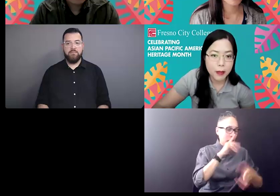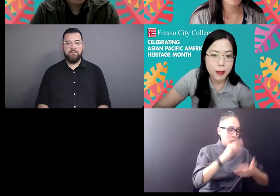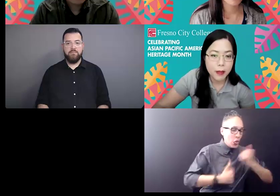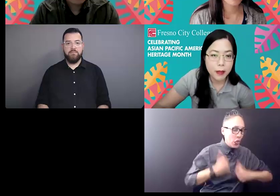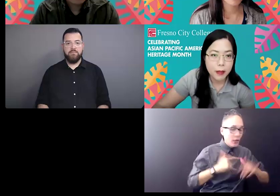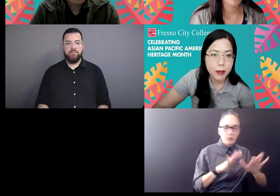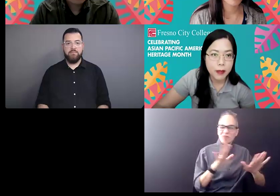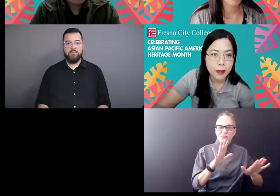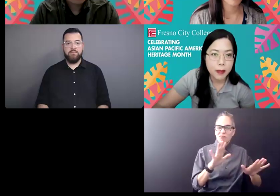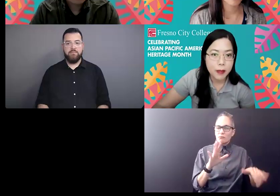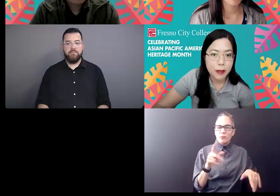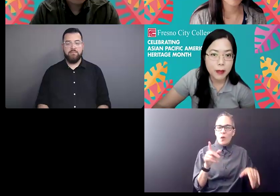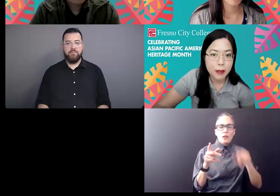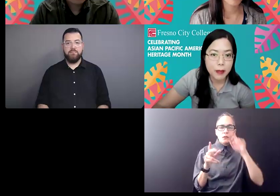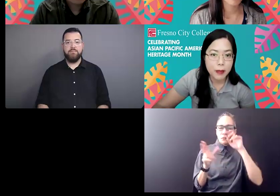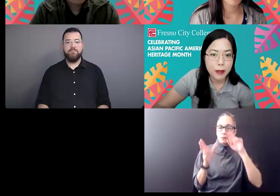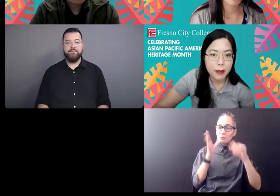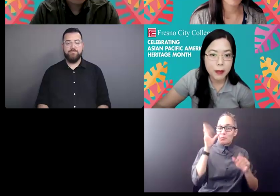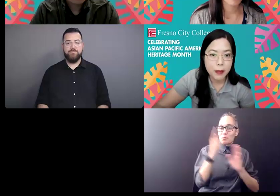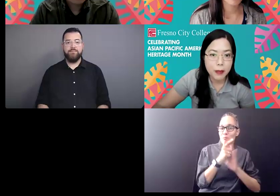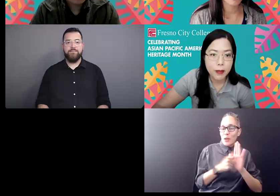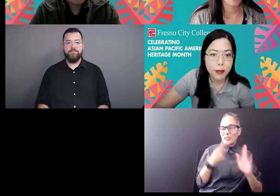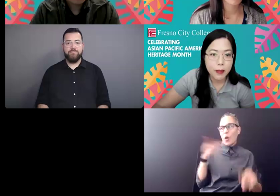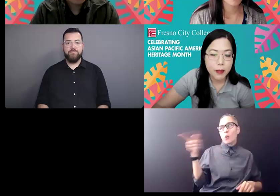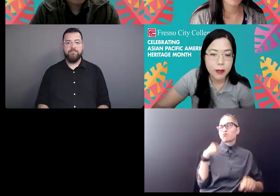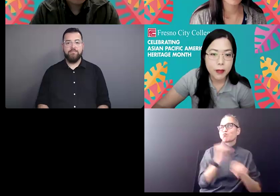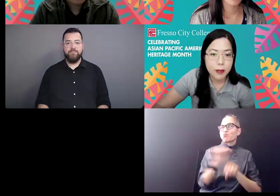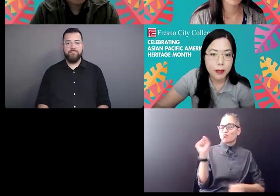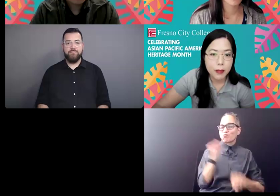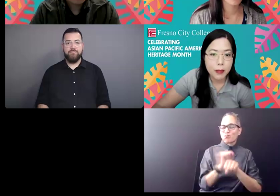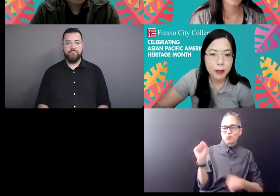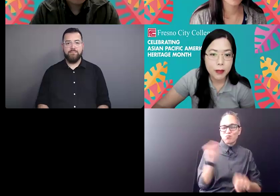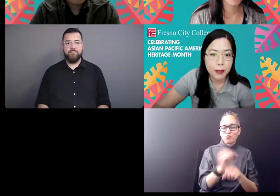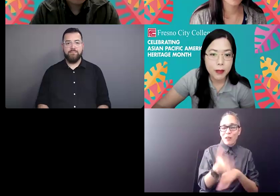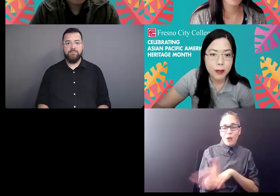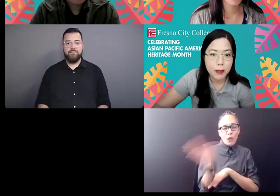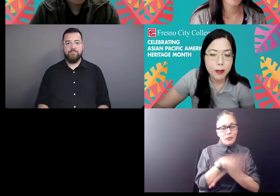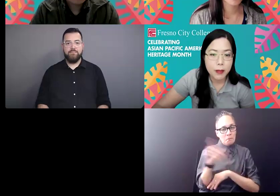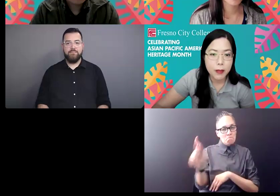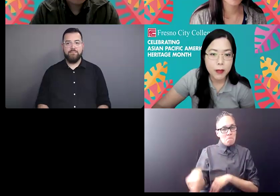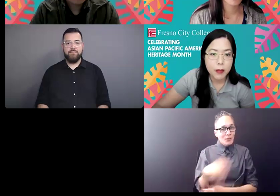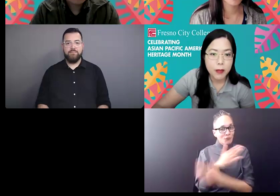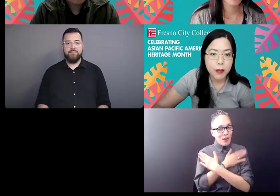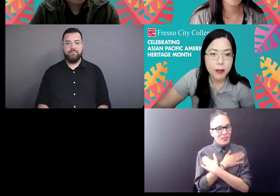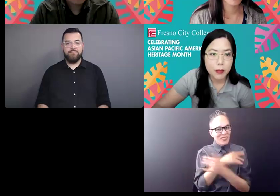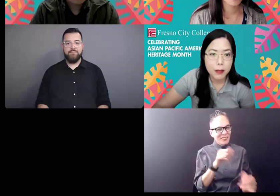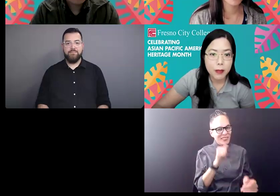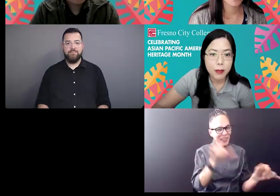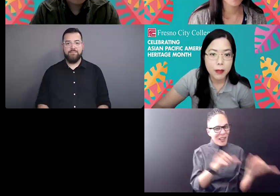like, oh no, he's been at work all day. He's been at school all day. He needs to rest. But then the same is not